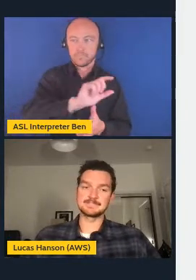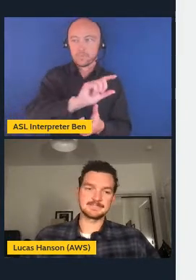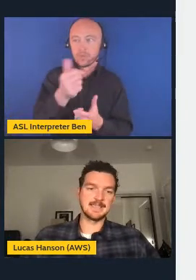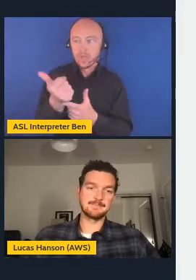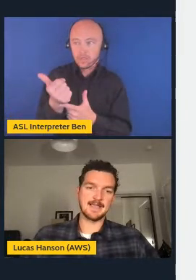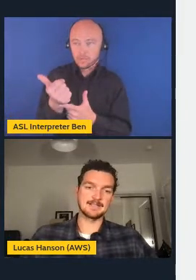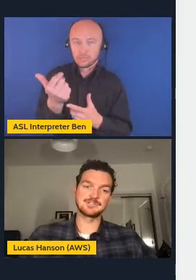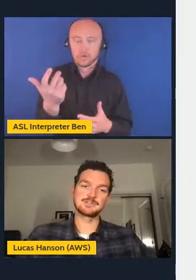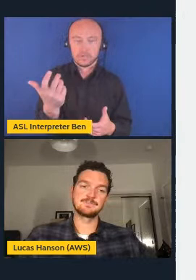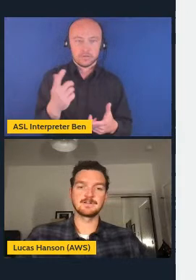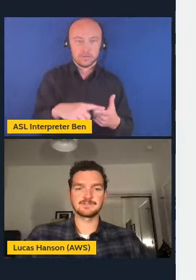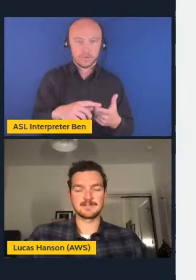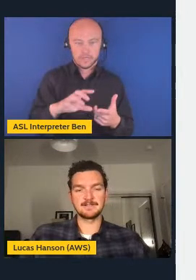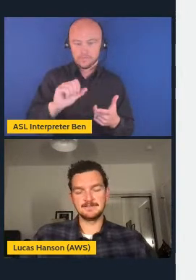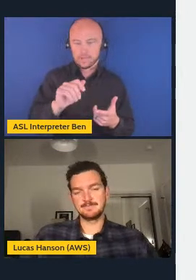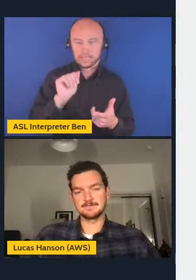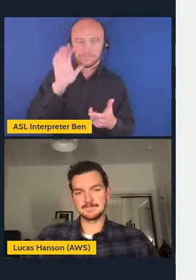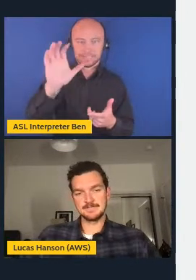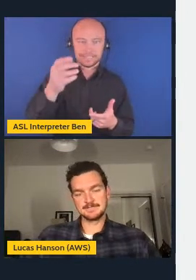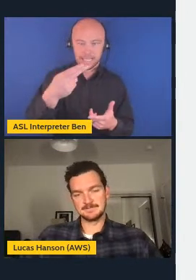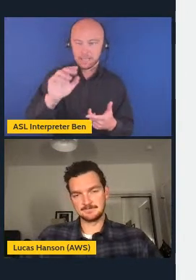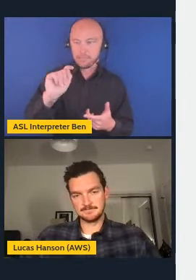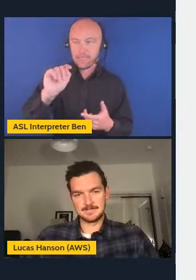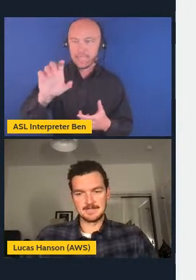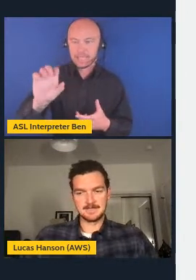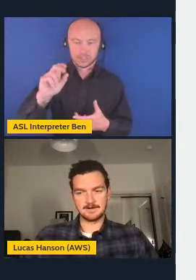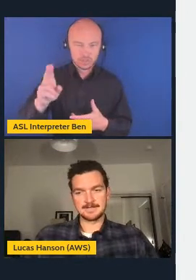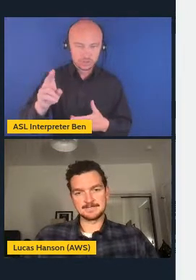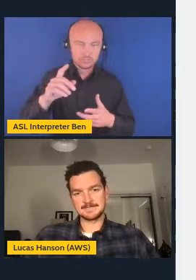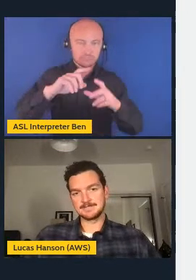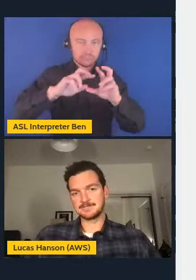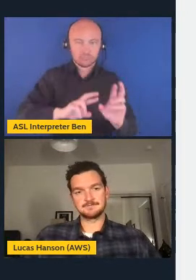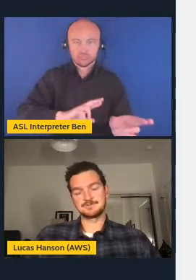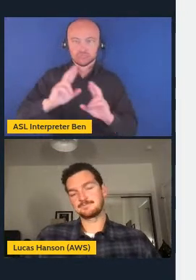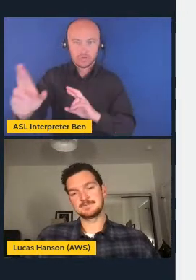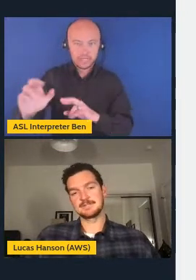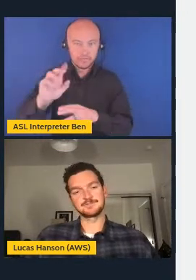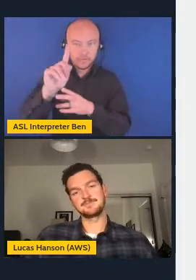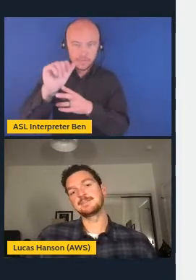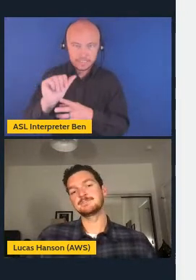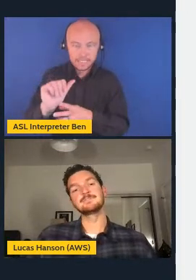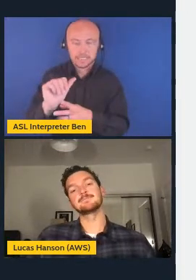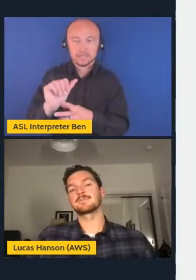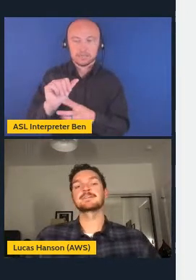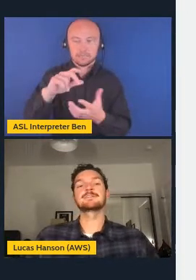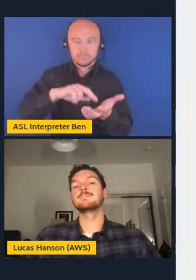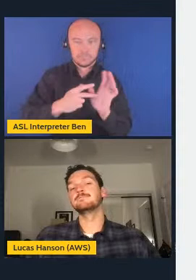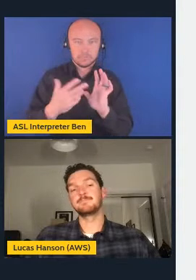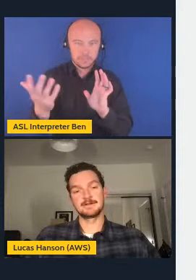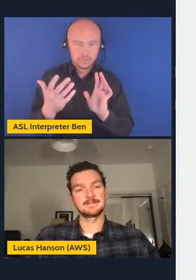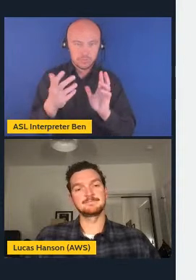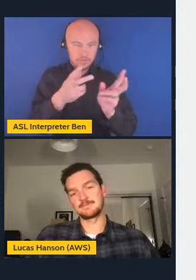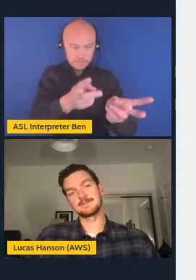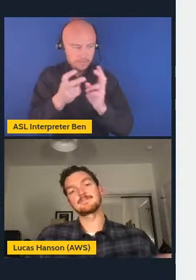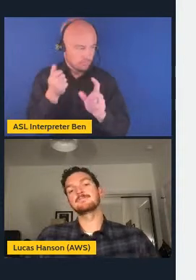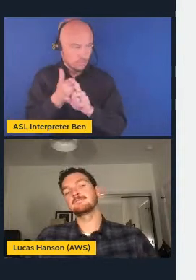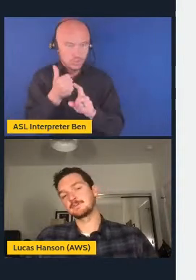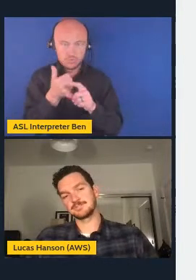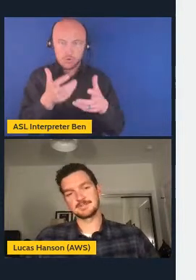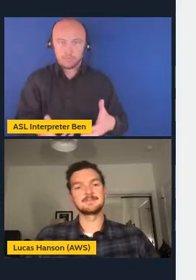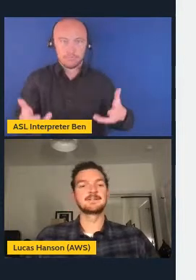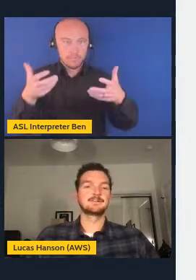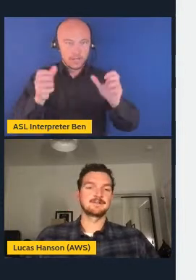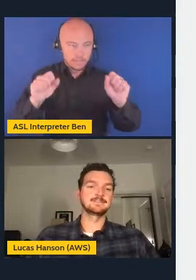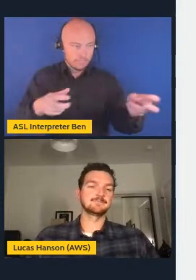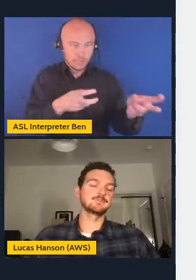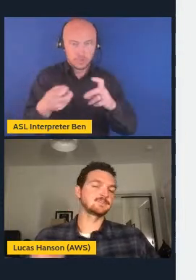like an escape hatch functionality built into our data stages, which essentially means you can bring your own bucket, bring your own